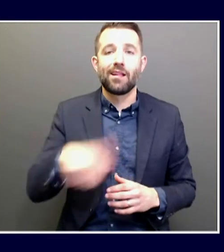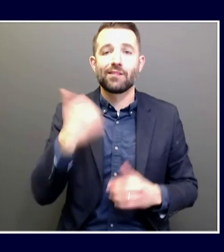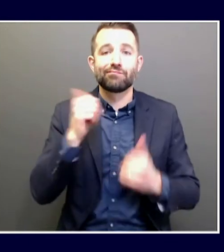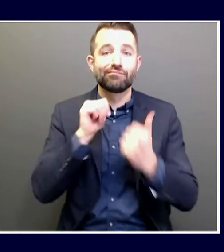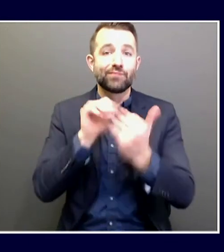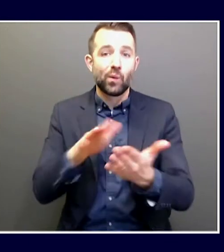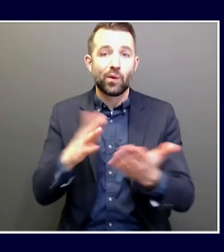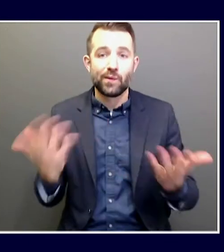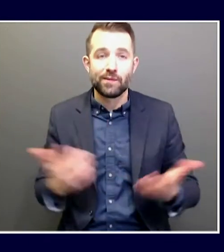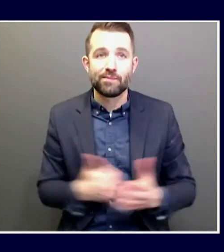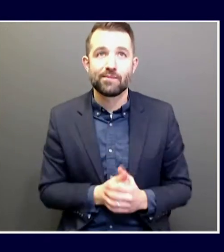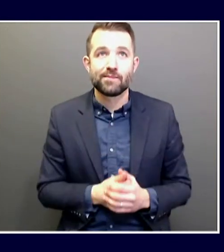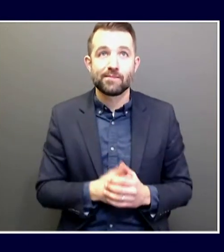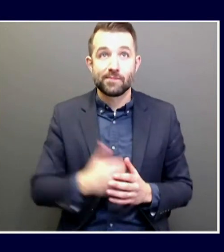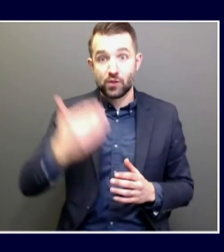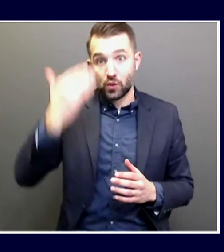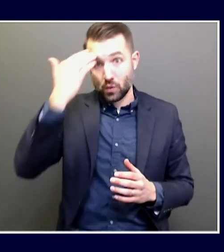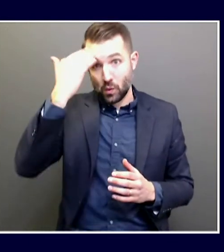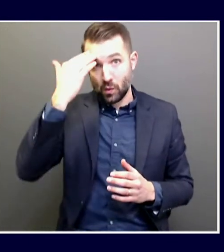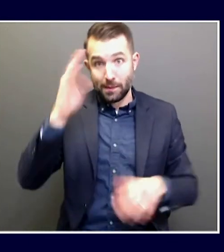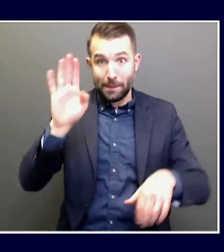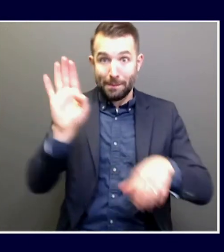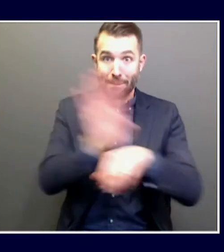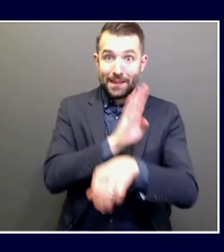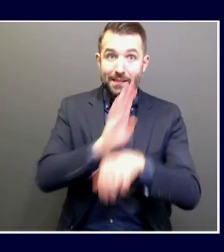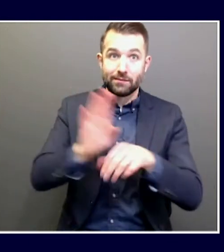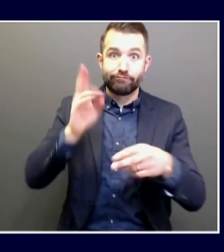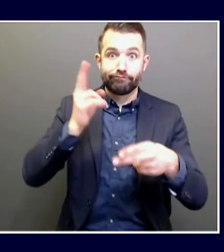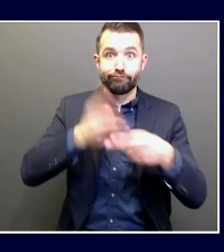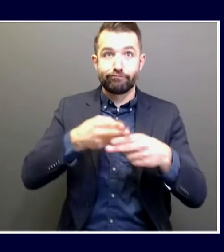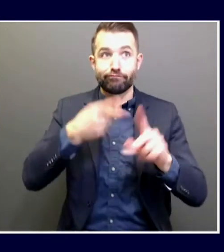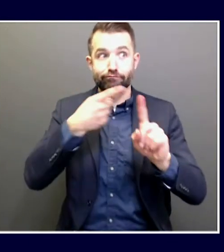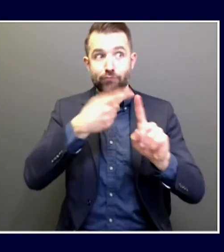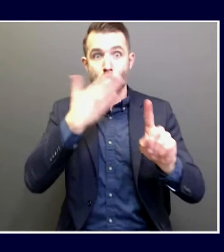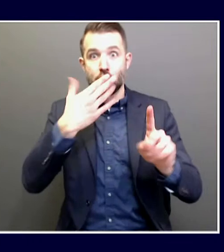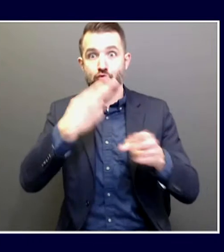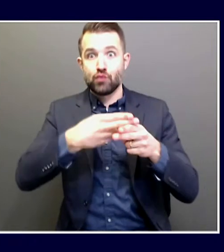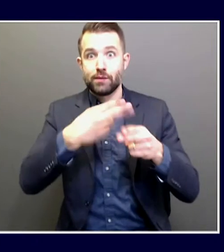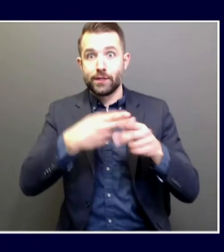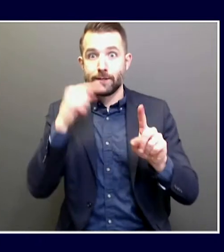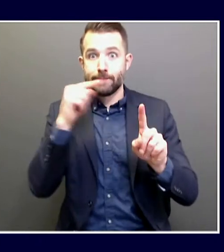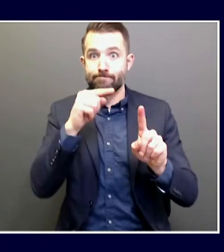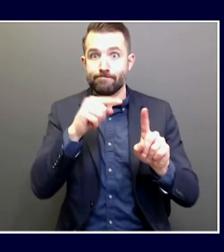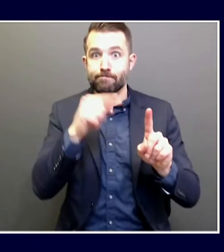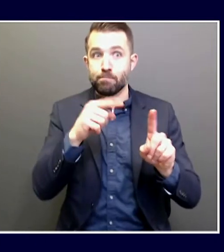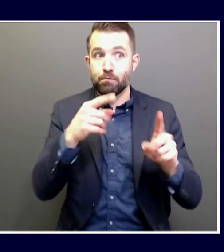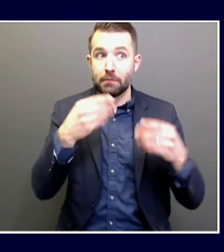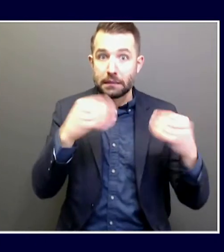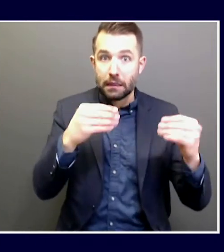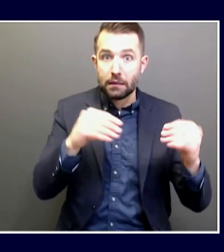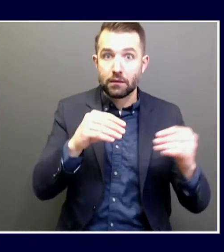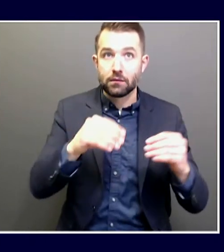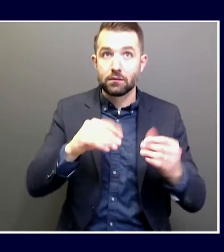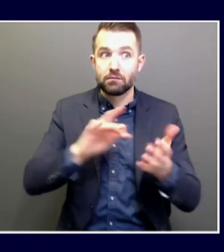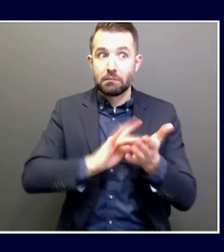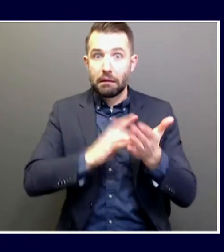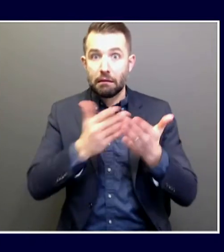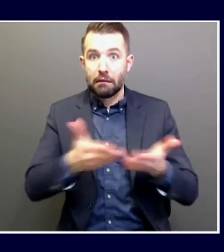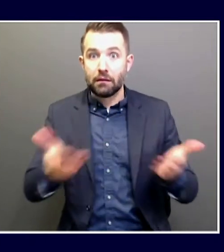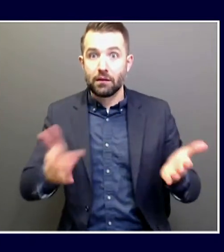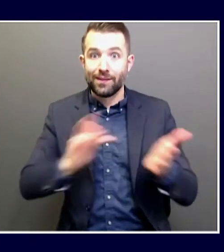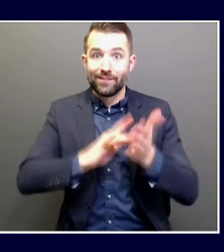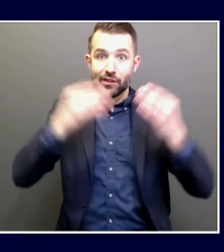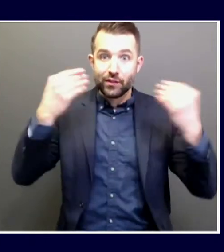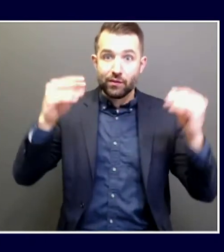sell reputable medical pieces of equipment, be it a pharmacy, be it a medical supply store, things of that